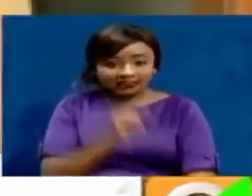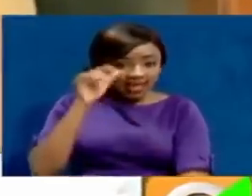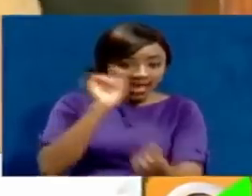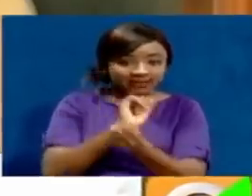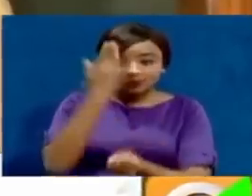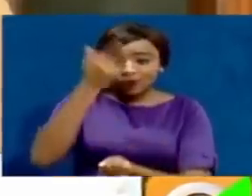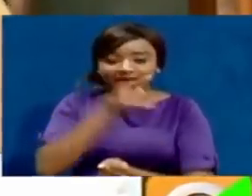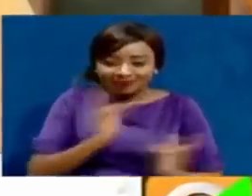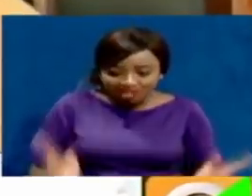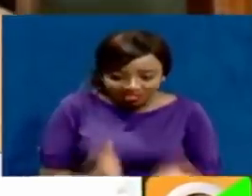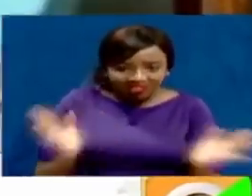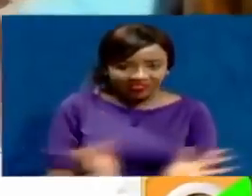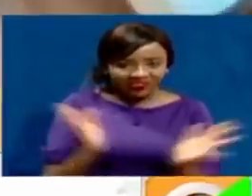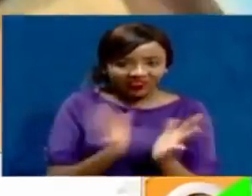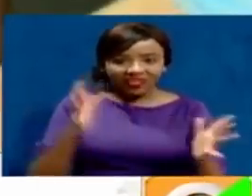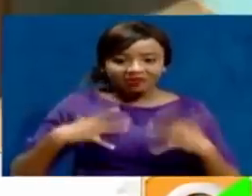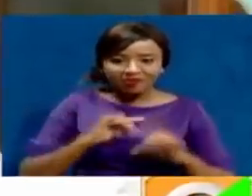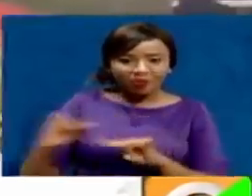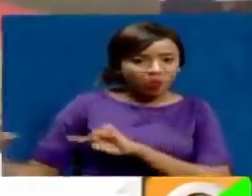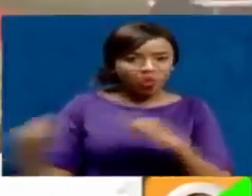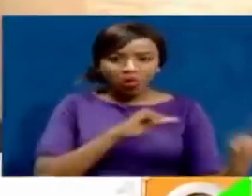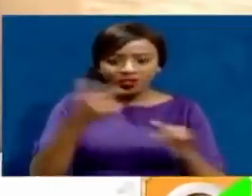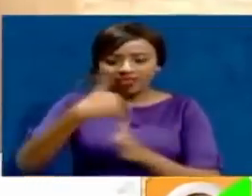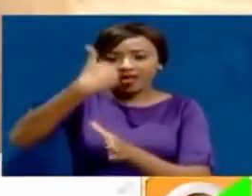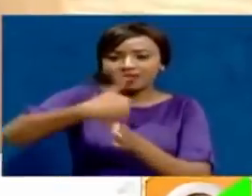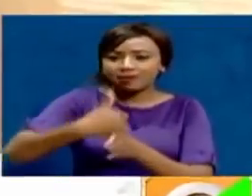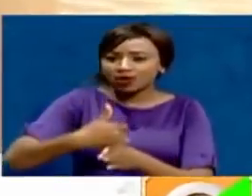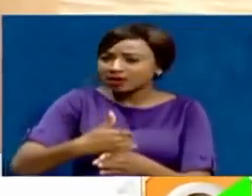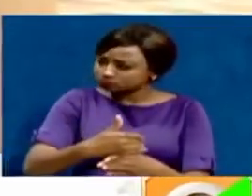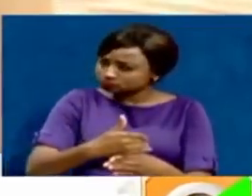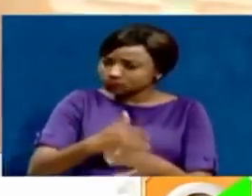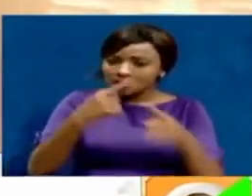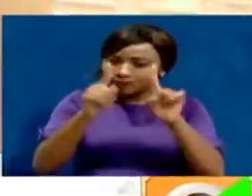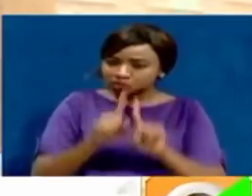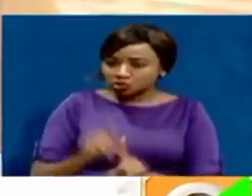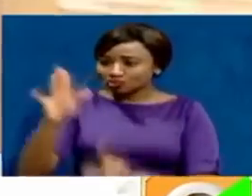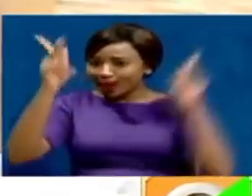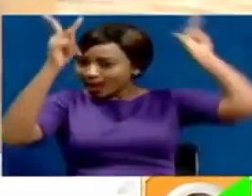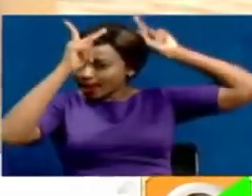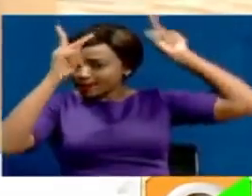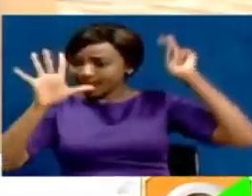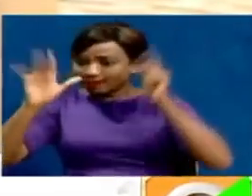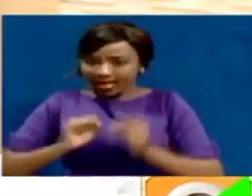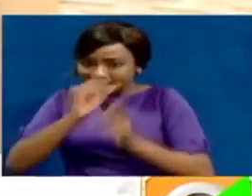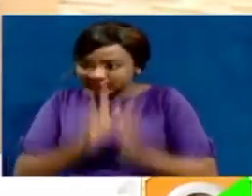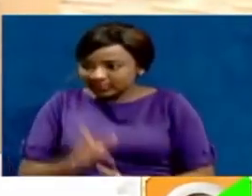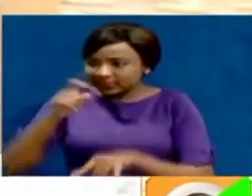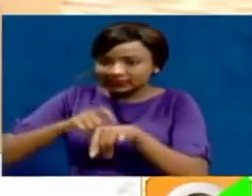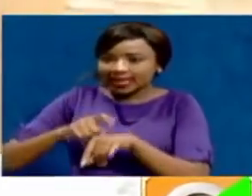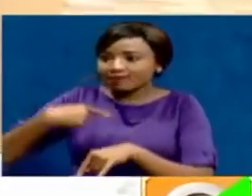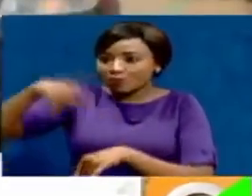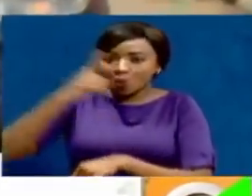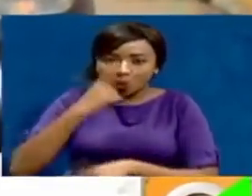inciting tribal clashes along the Olpusi Moru border. Simultaneously, Kakamega Senator Cleophas Malala's home